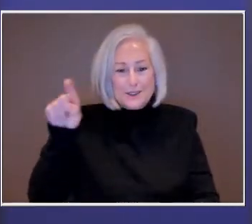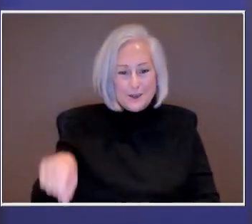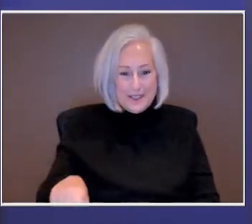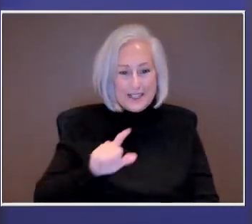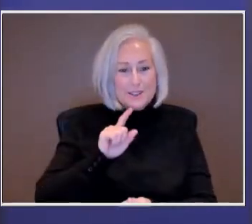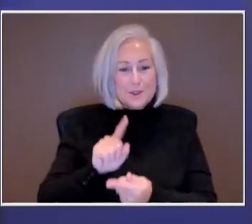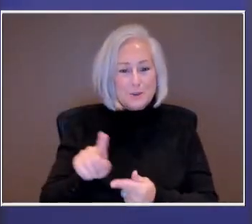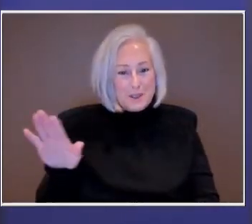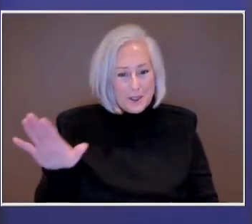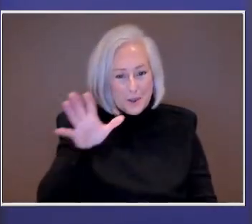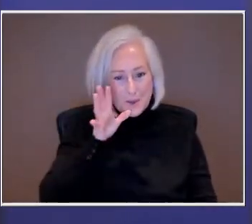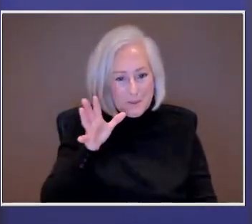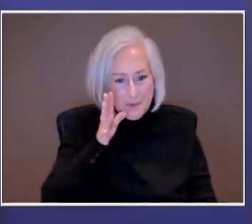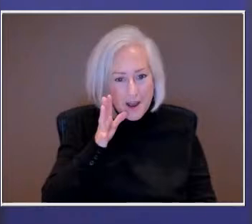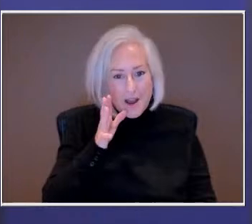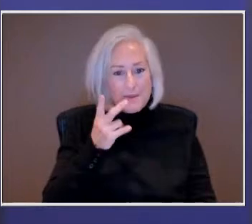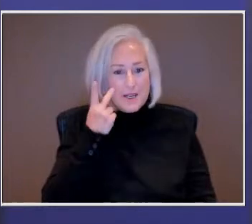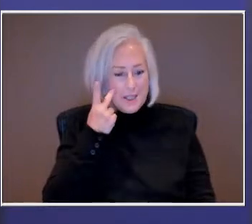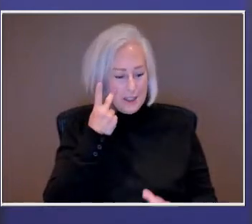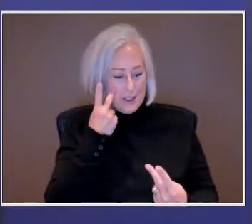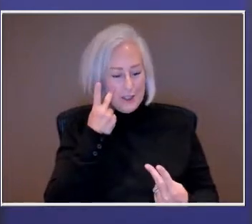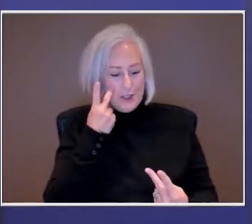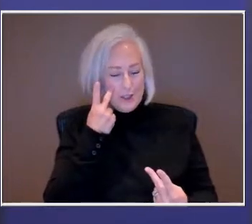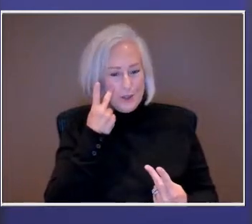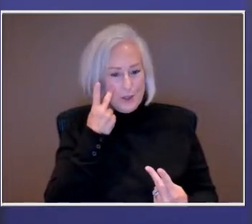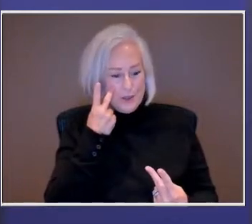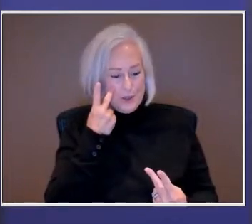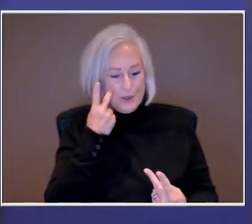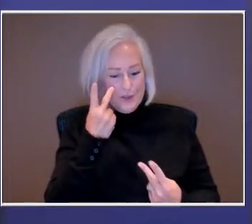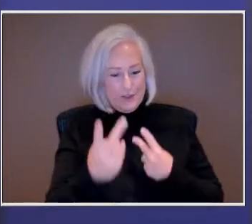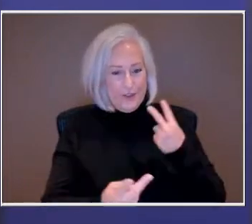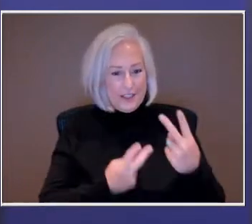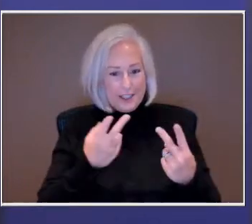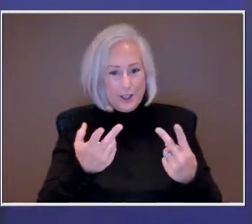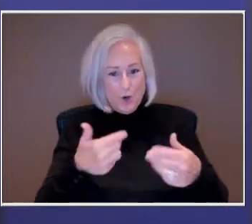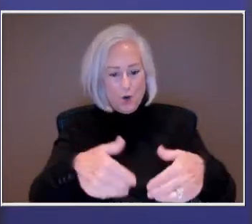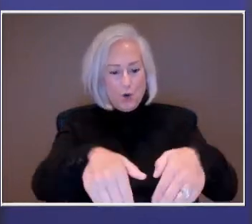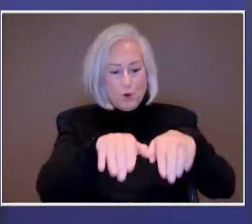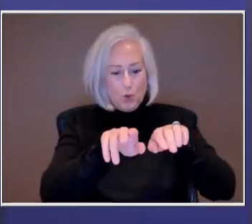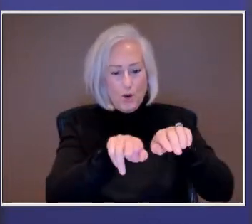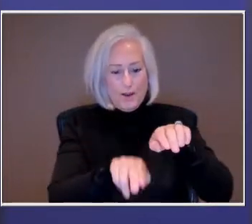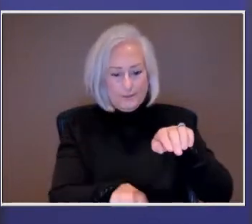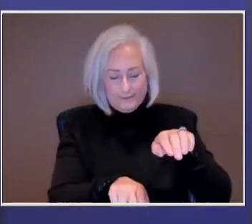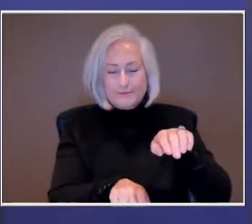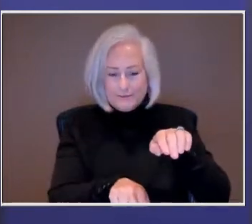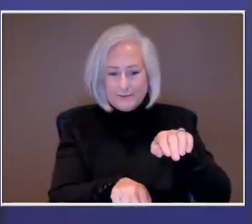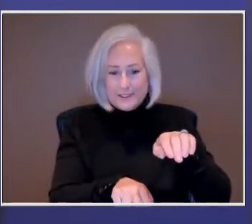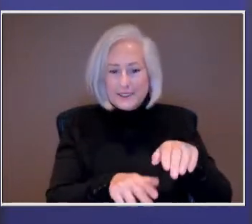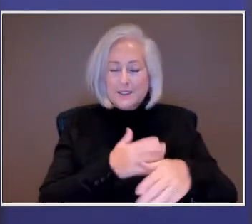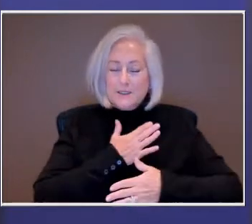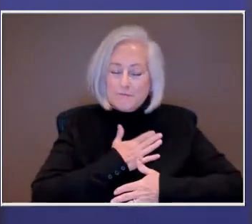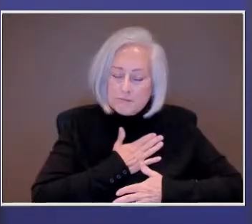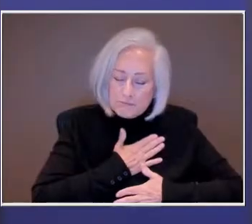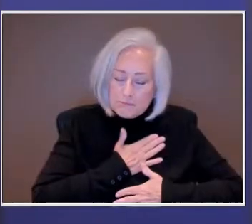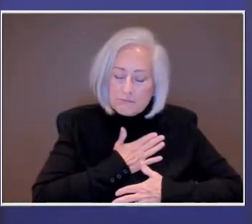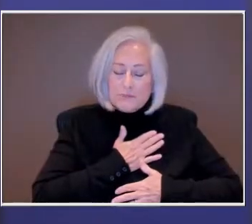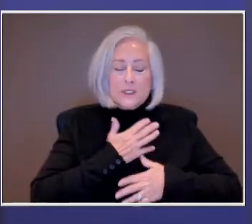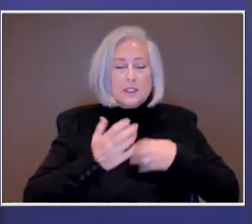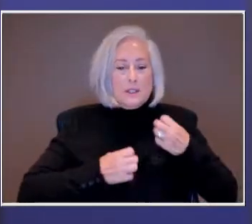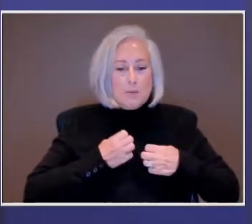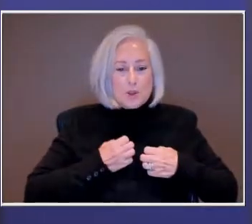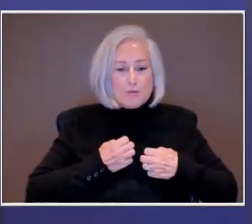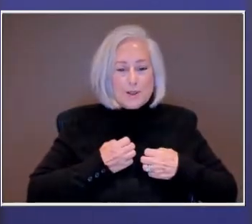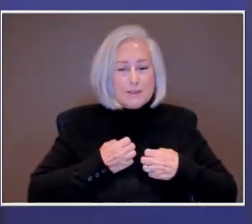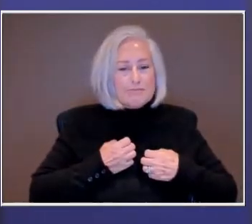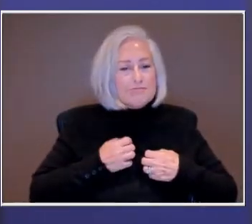visit her grave, to meet me at Donor's gravesite, and it was incredibly emotional. But they are such a wonderful family. I mean, it was like